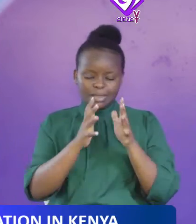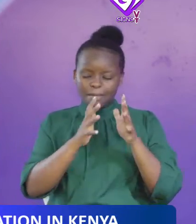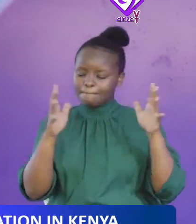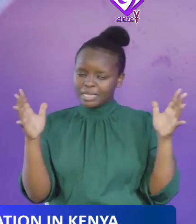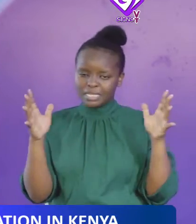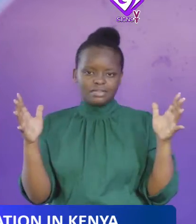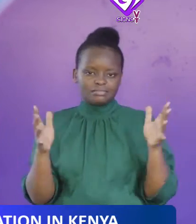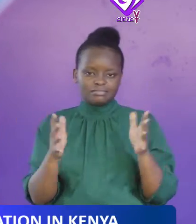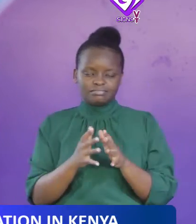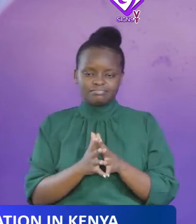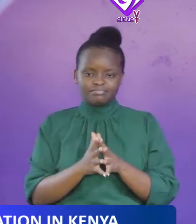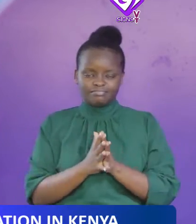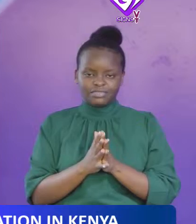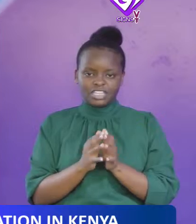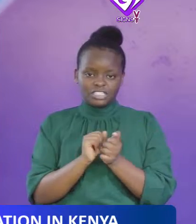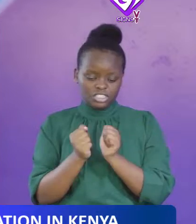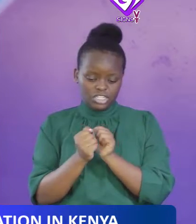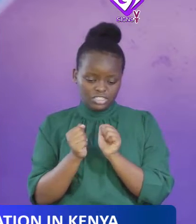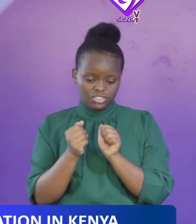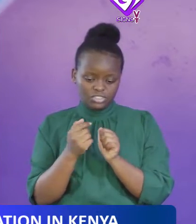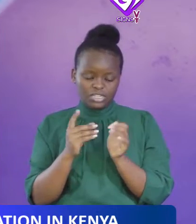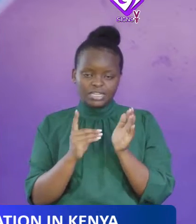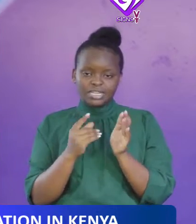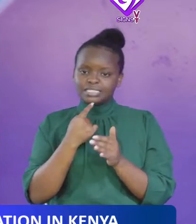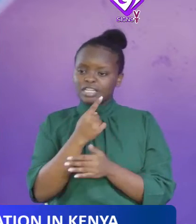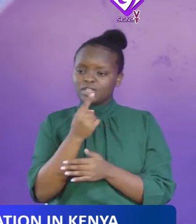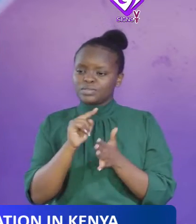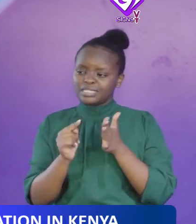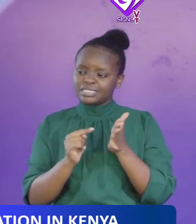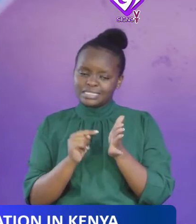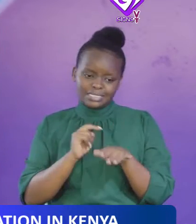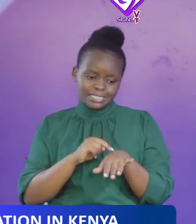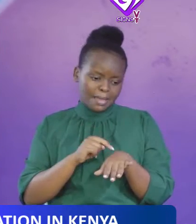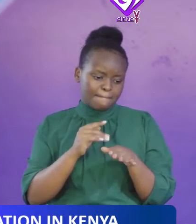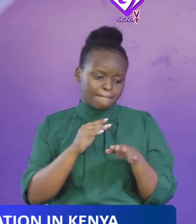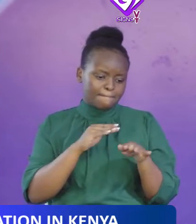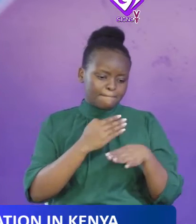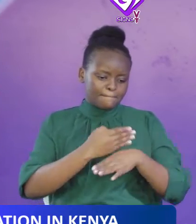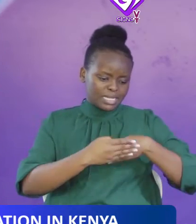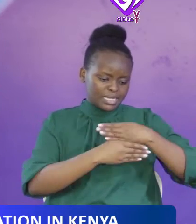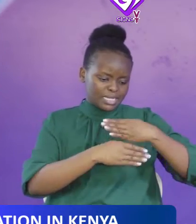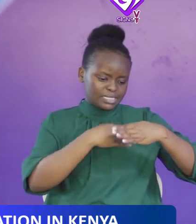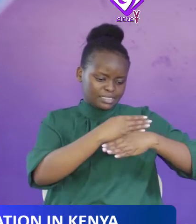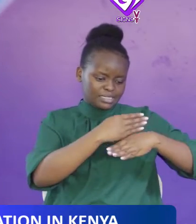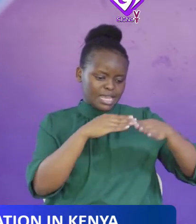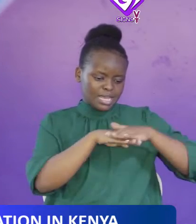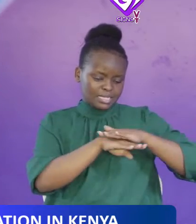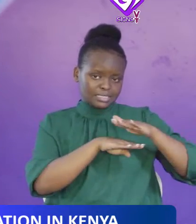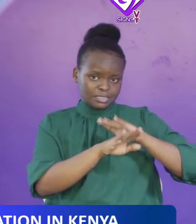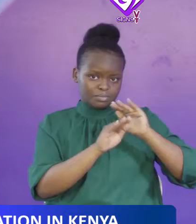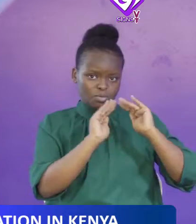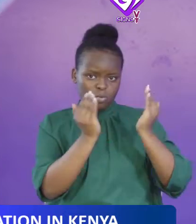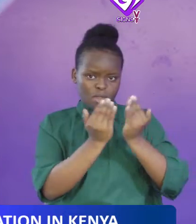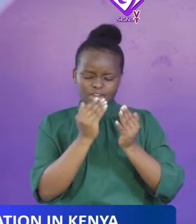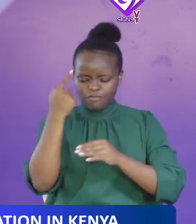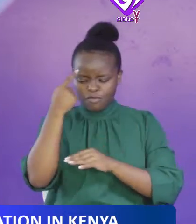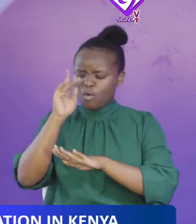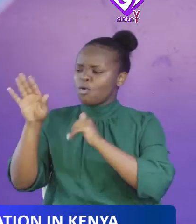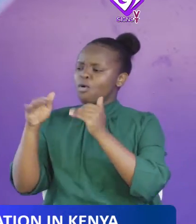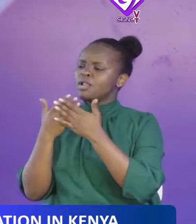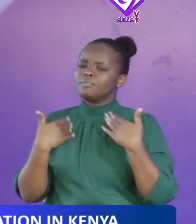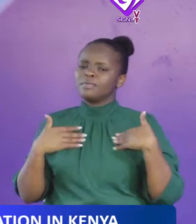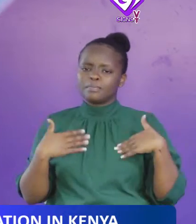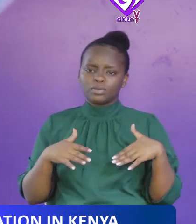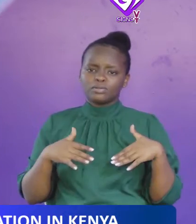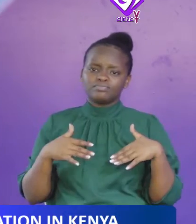Yeah, and Dr. I will tell you this because when you build an accessible world, you build it for everybody. Everybody. It does